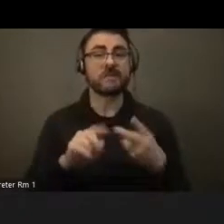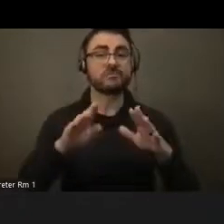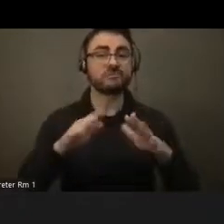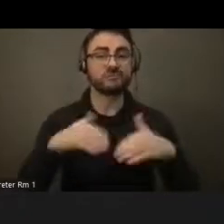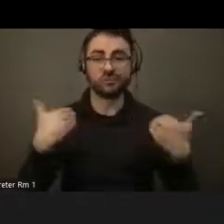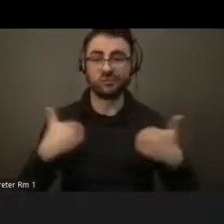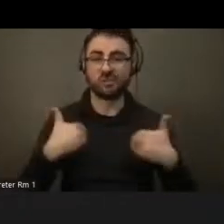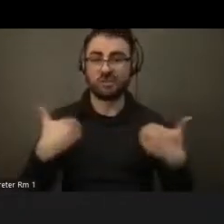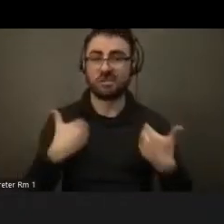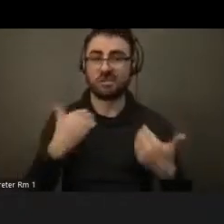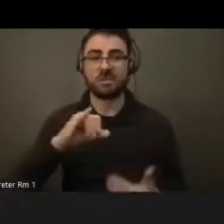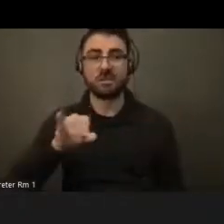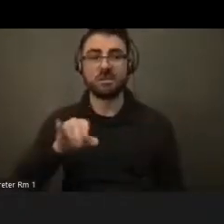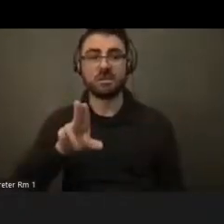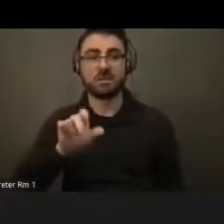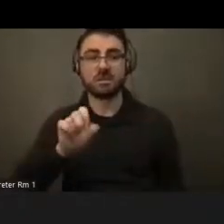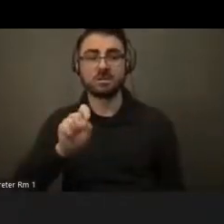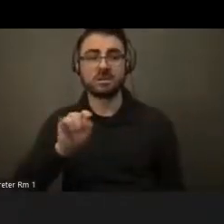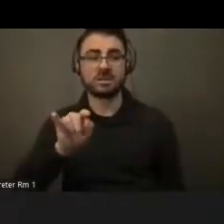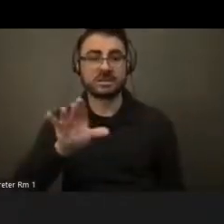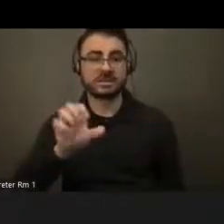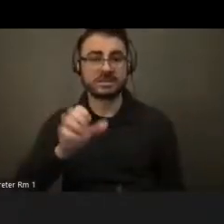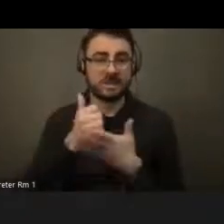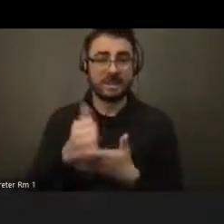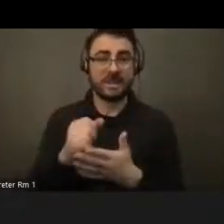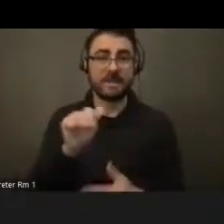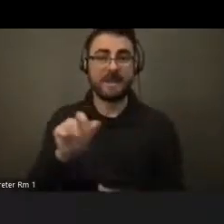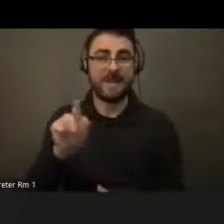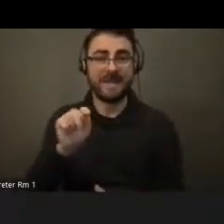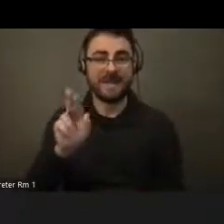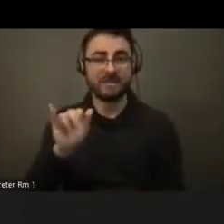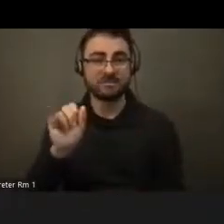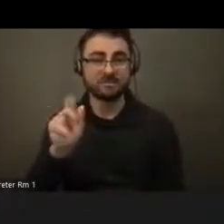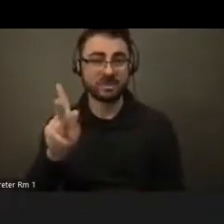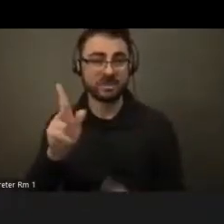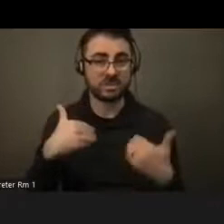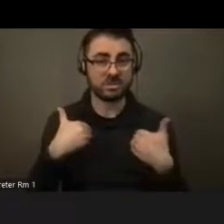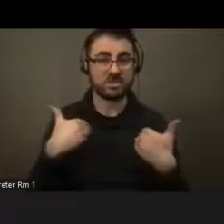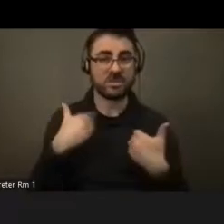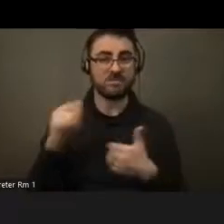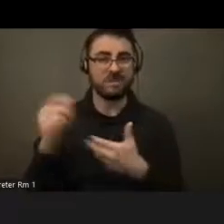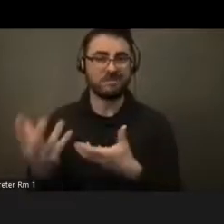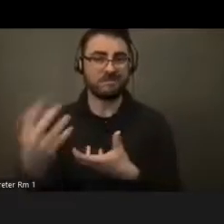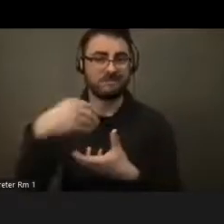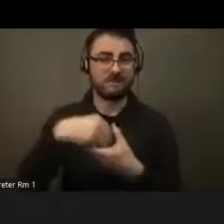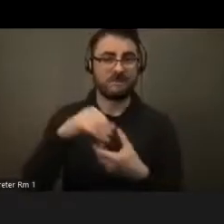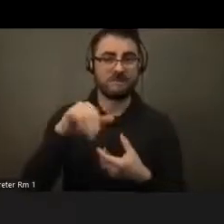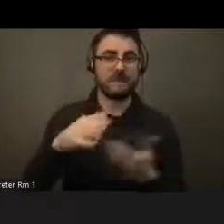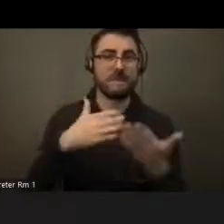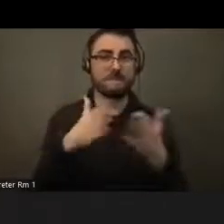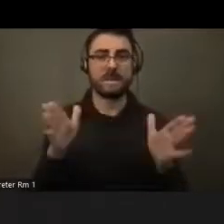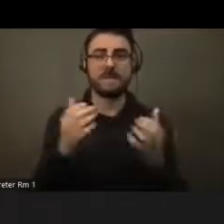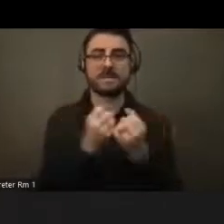help at-risk youth are part of that public safety budget.